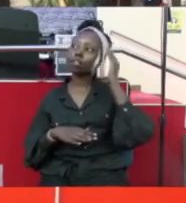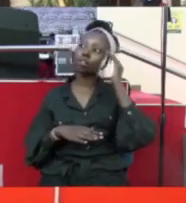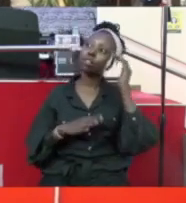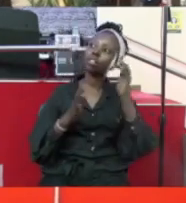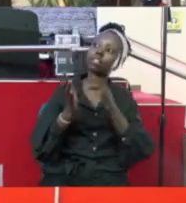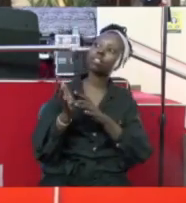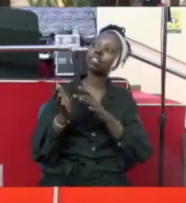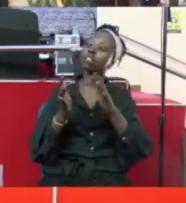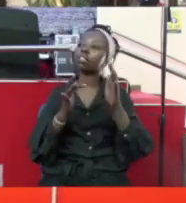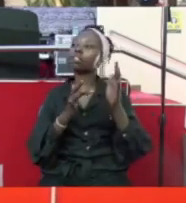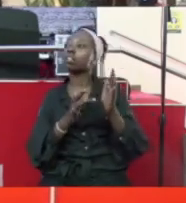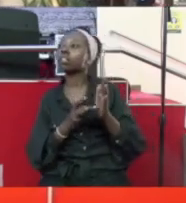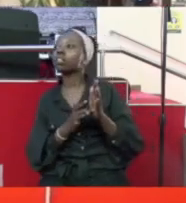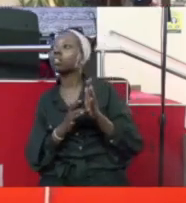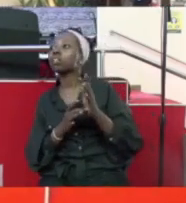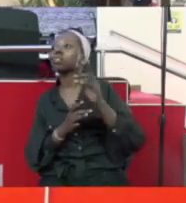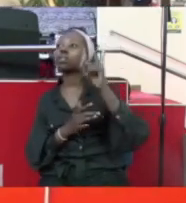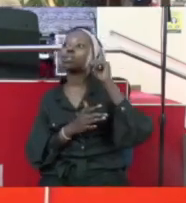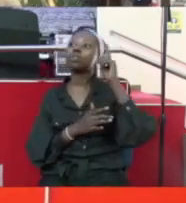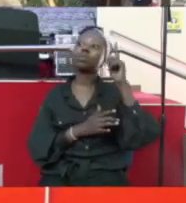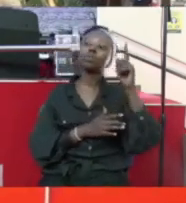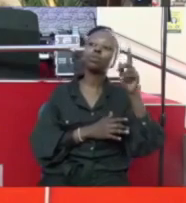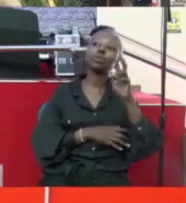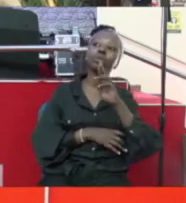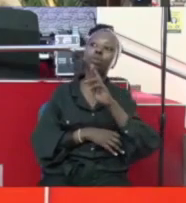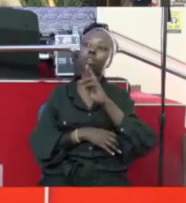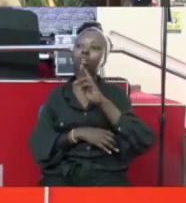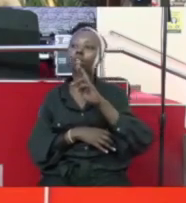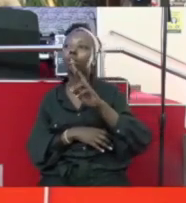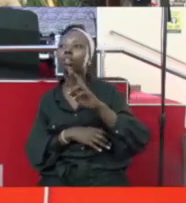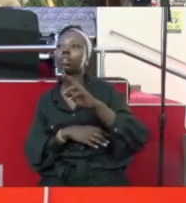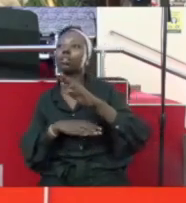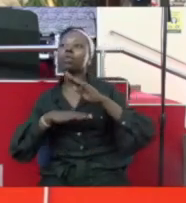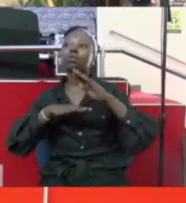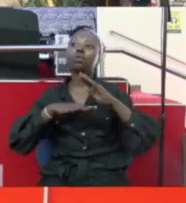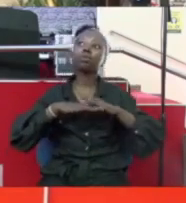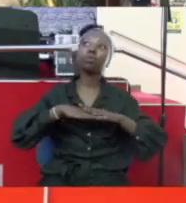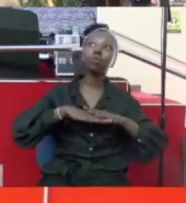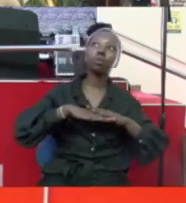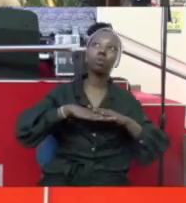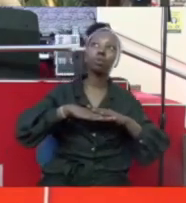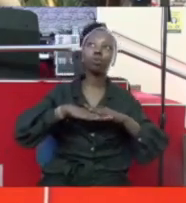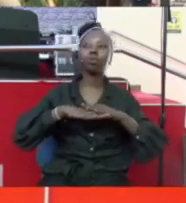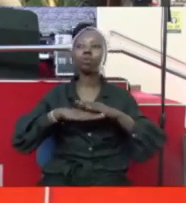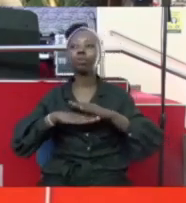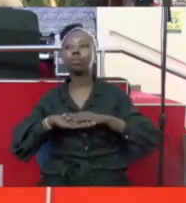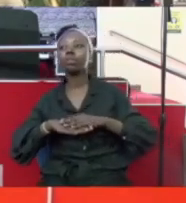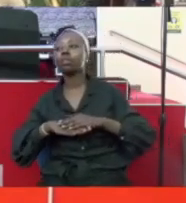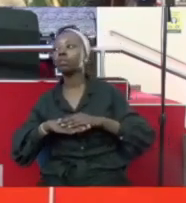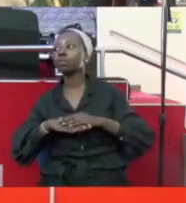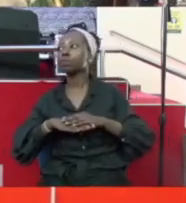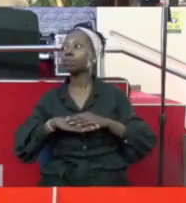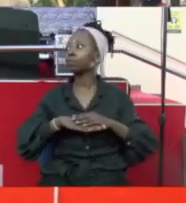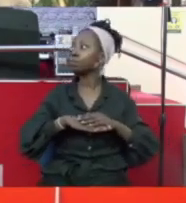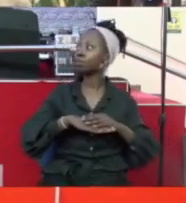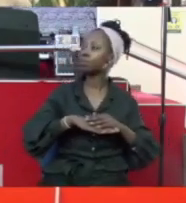and I know that Jesus, you are good.